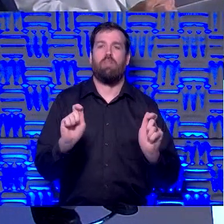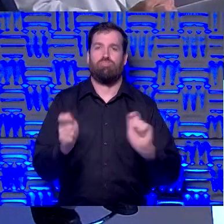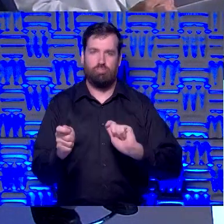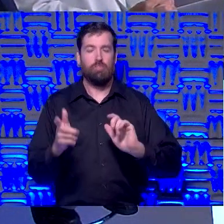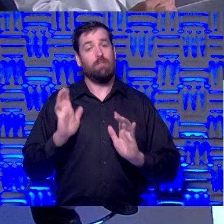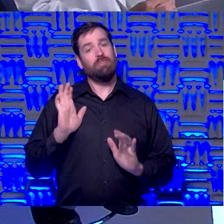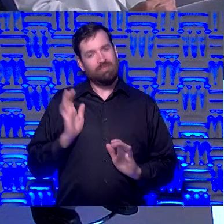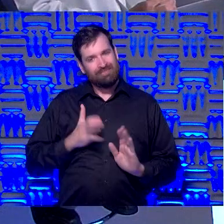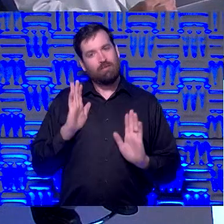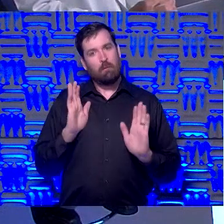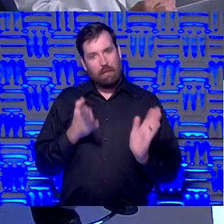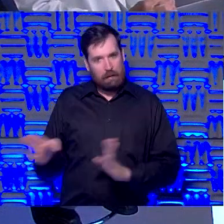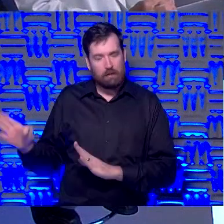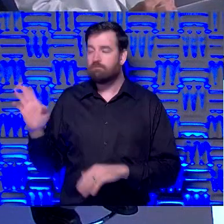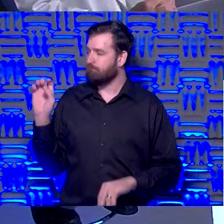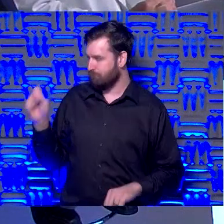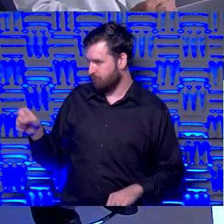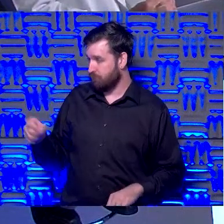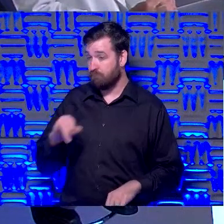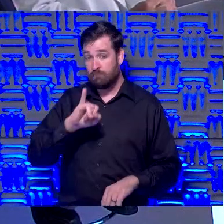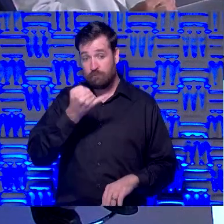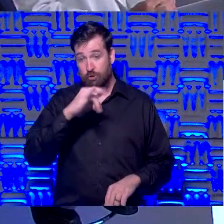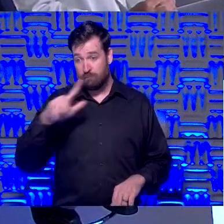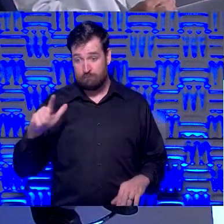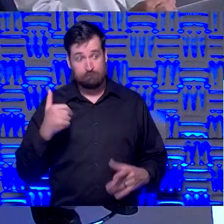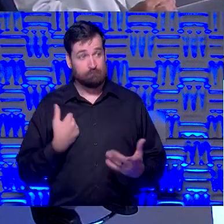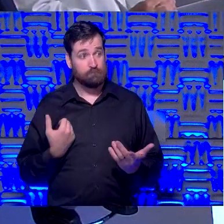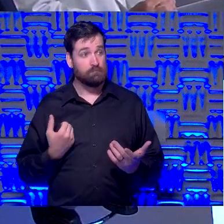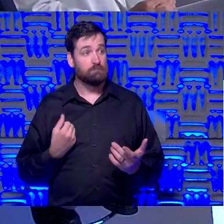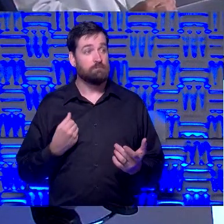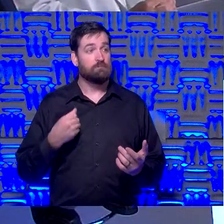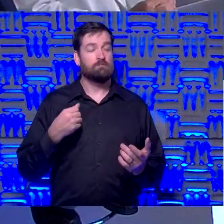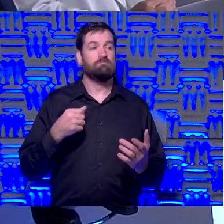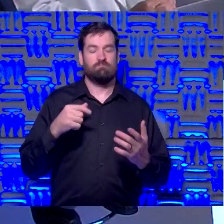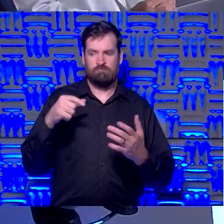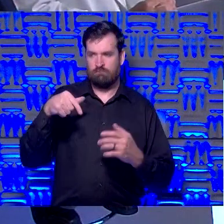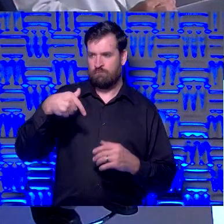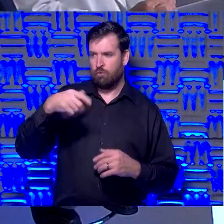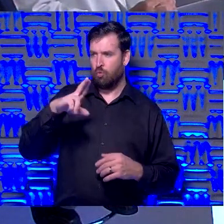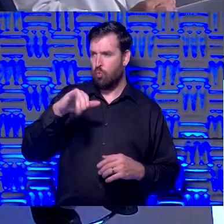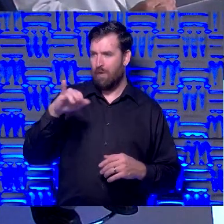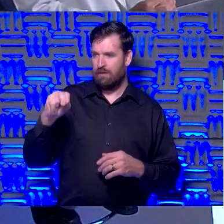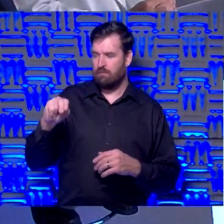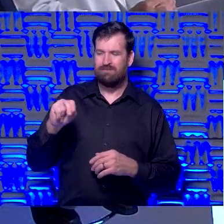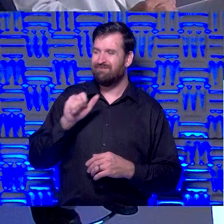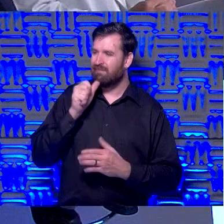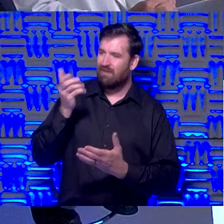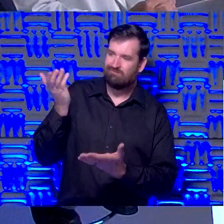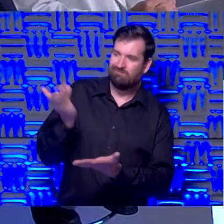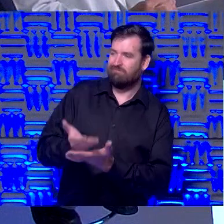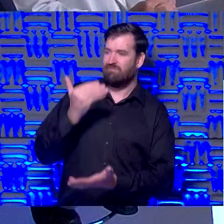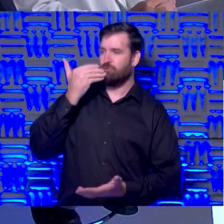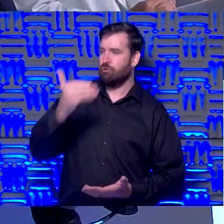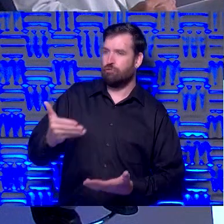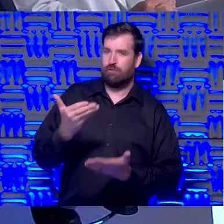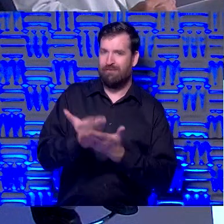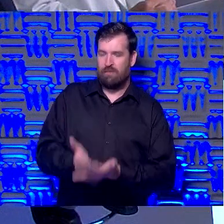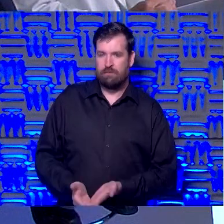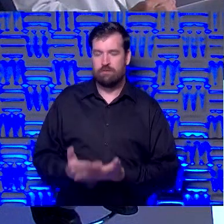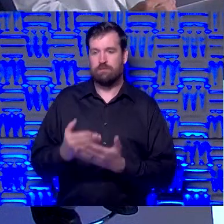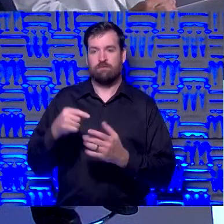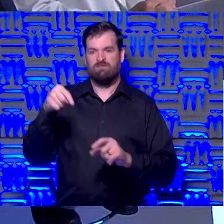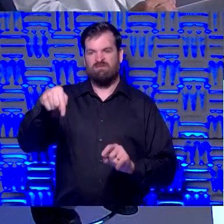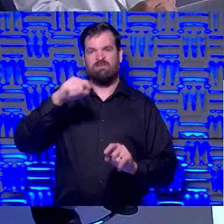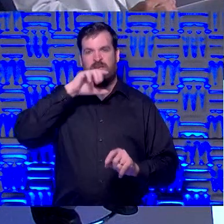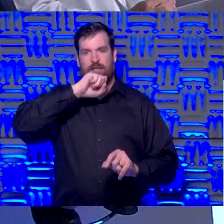that's sort our of minor, plan. really. Yep. That's our plan. Jill? Okay, Quinn, on the mask issue, she said there's not great evidence that this age